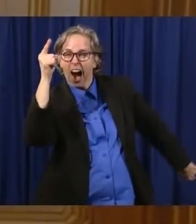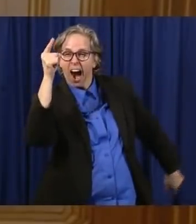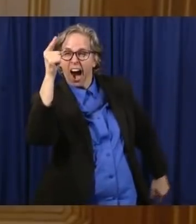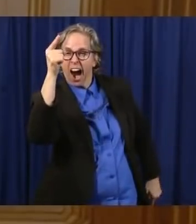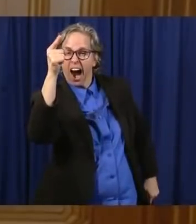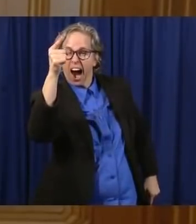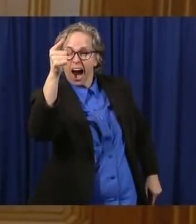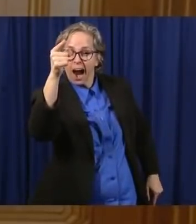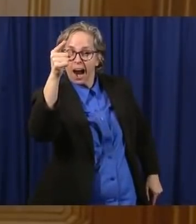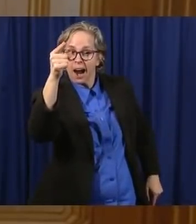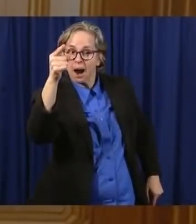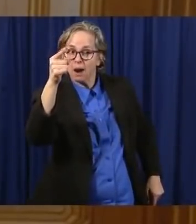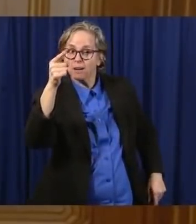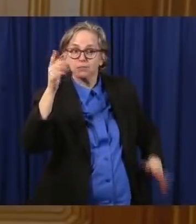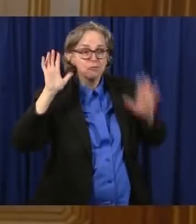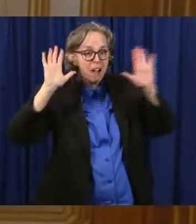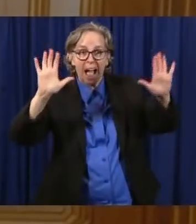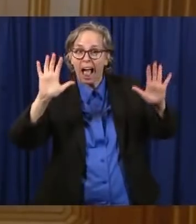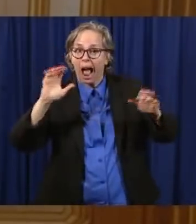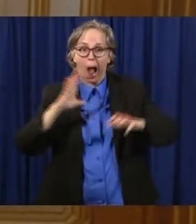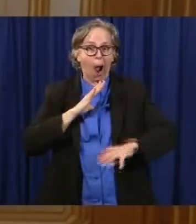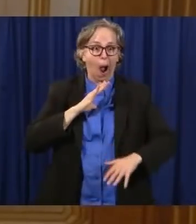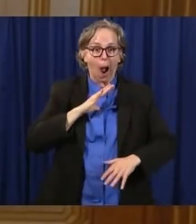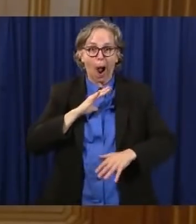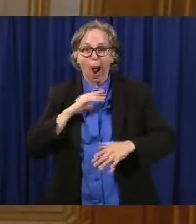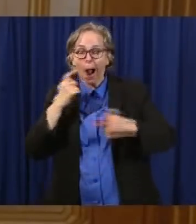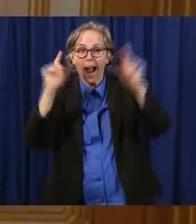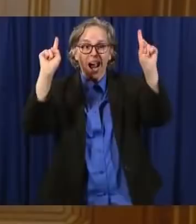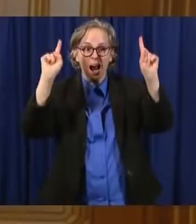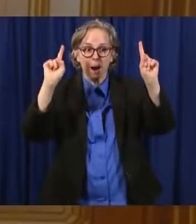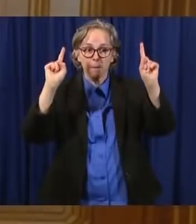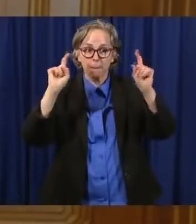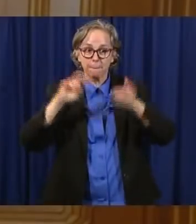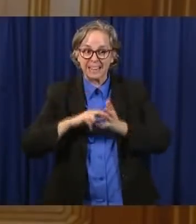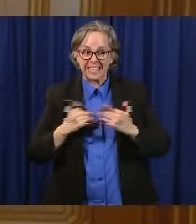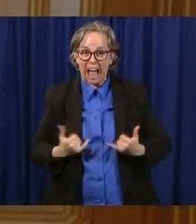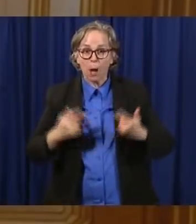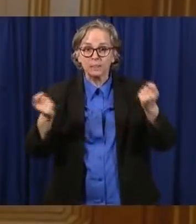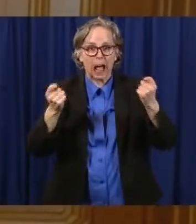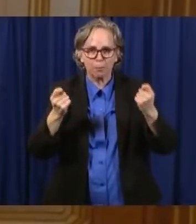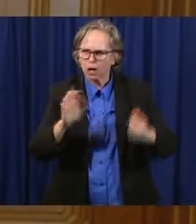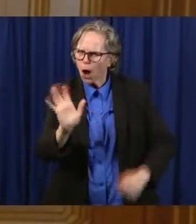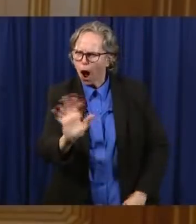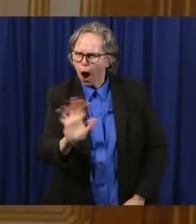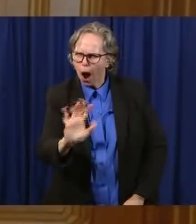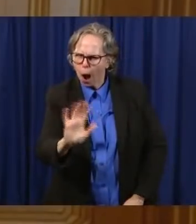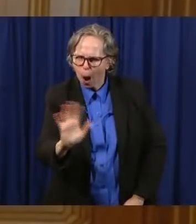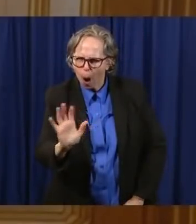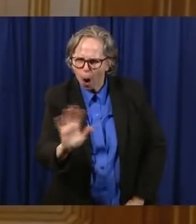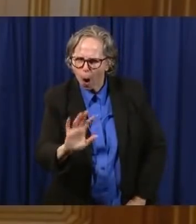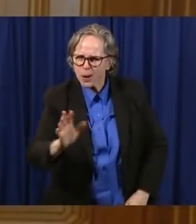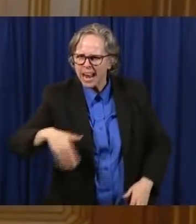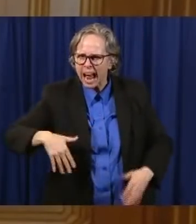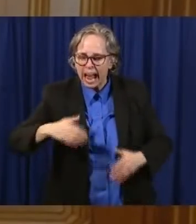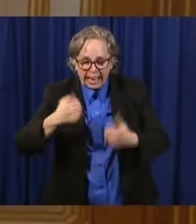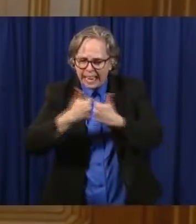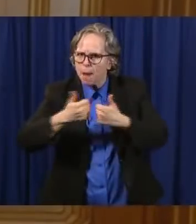So is it time to celebrate? No. The game is not over. In